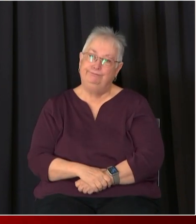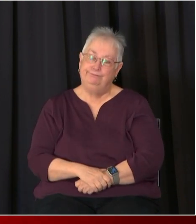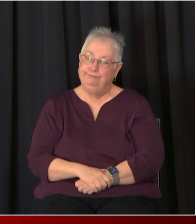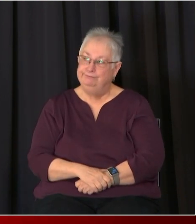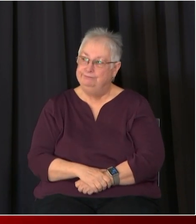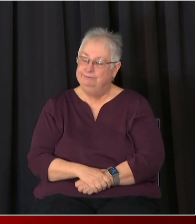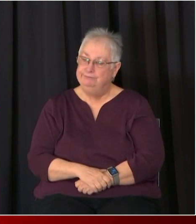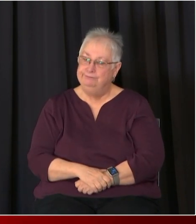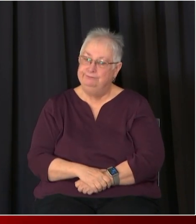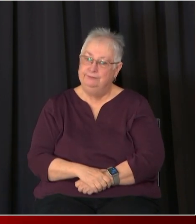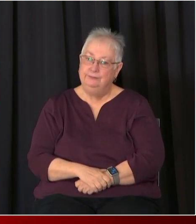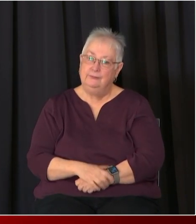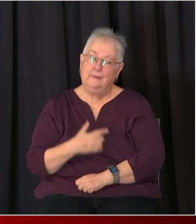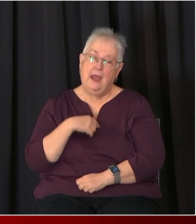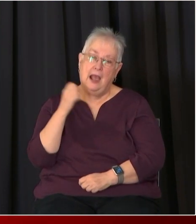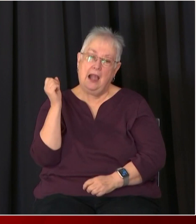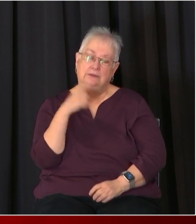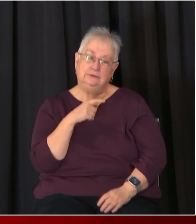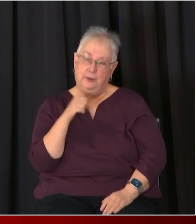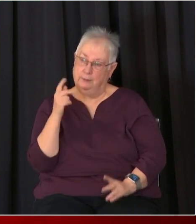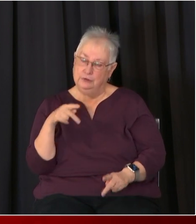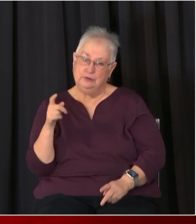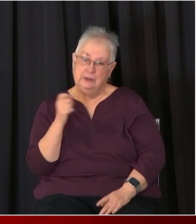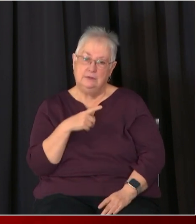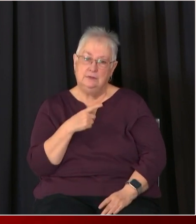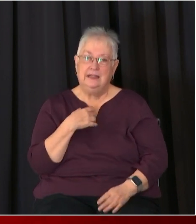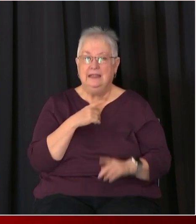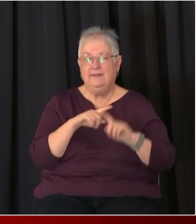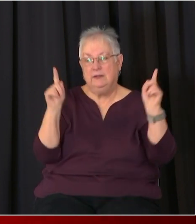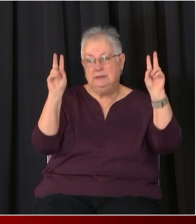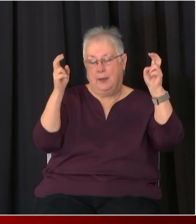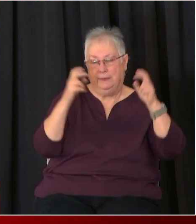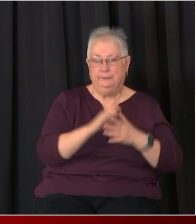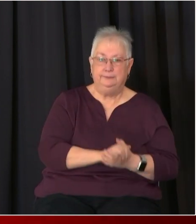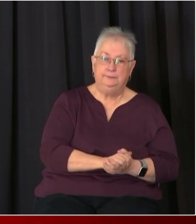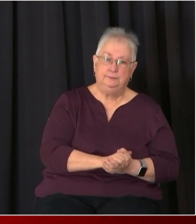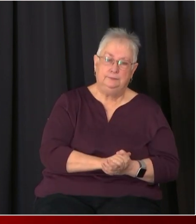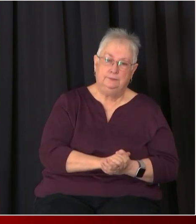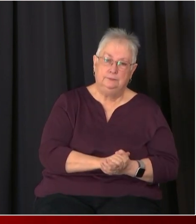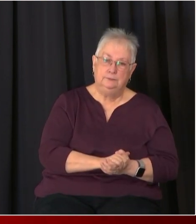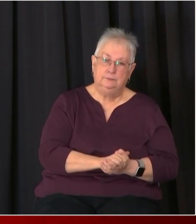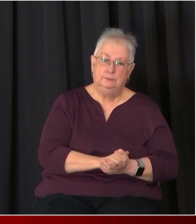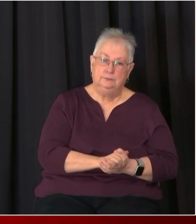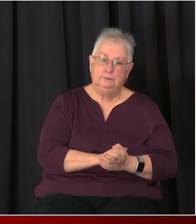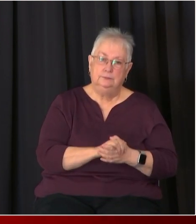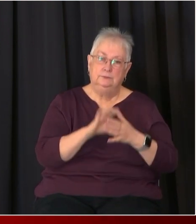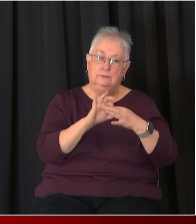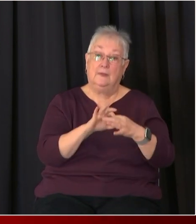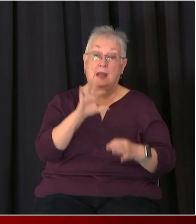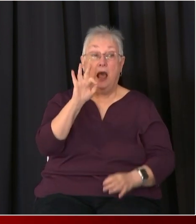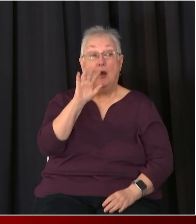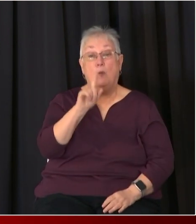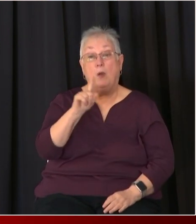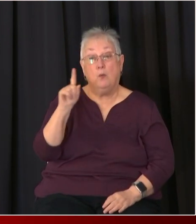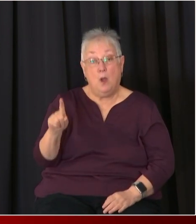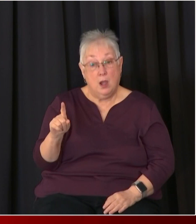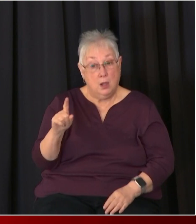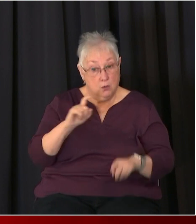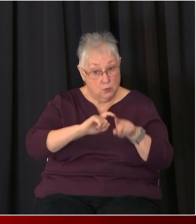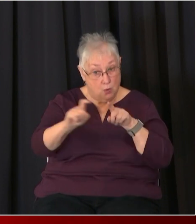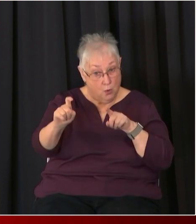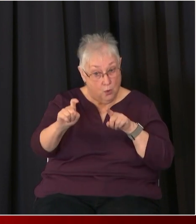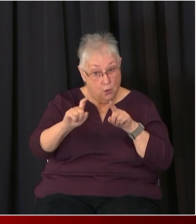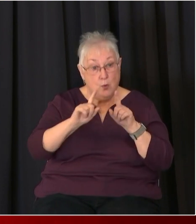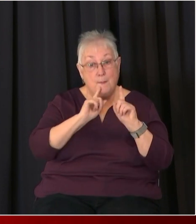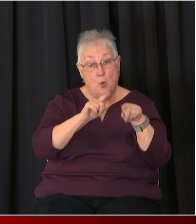Yes. I'd like to ask a different topic. This is in regards to the 911 call recording that was